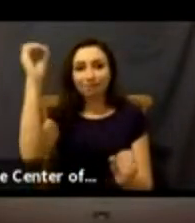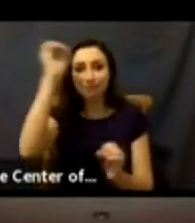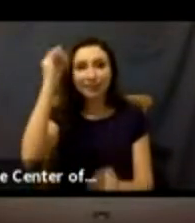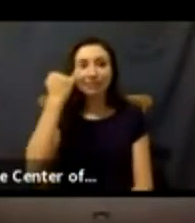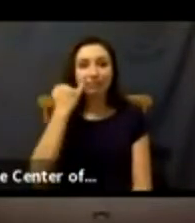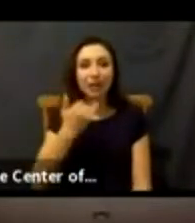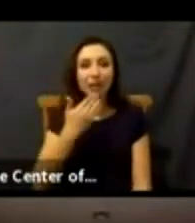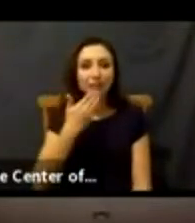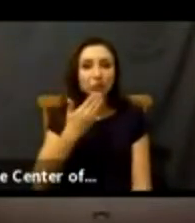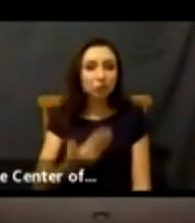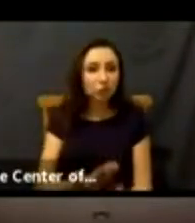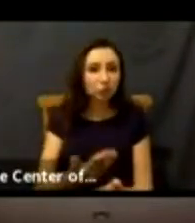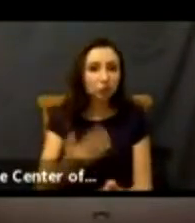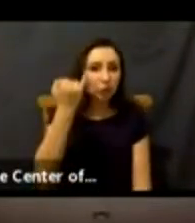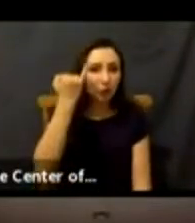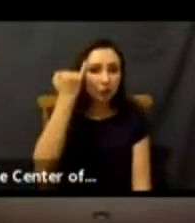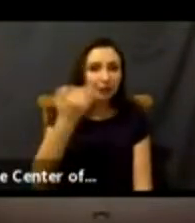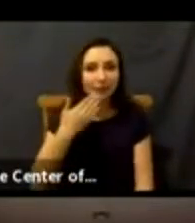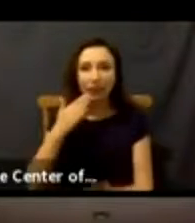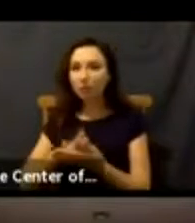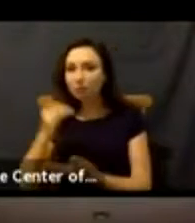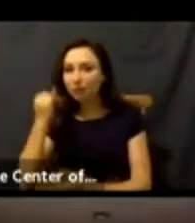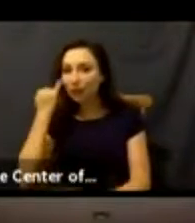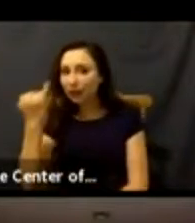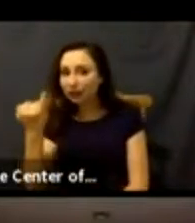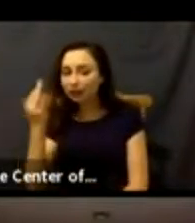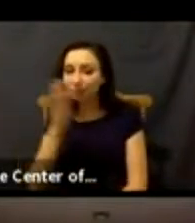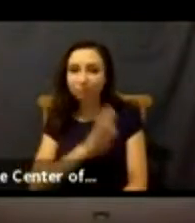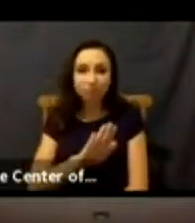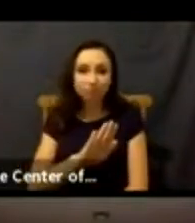idea, or so forth.